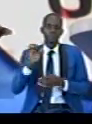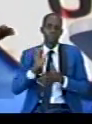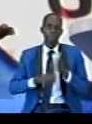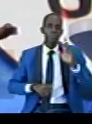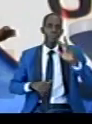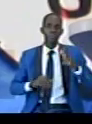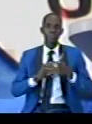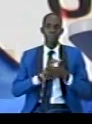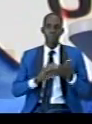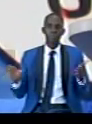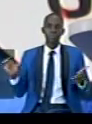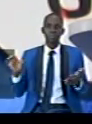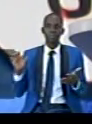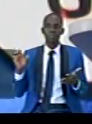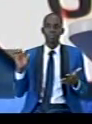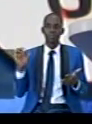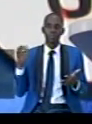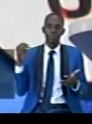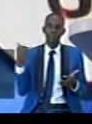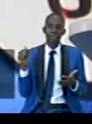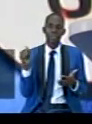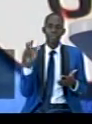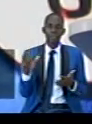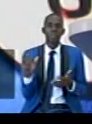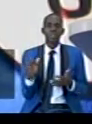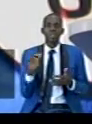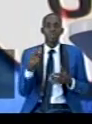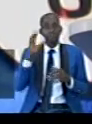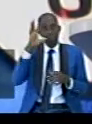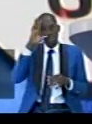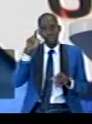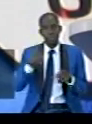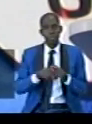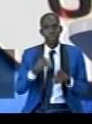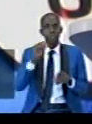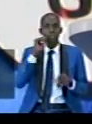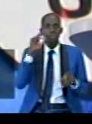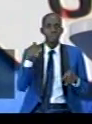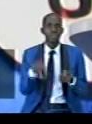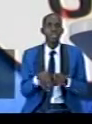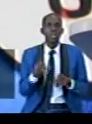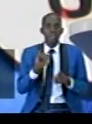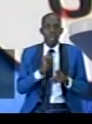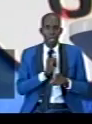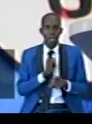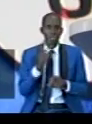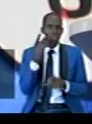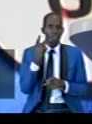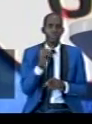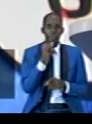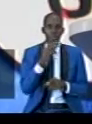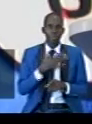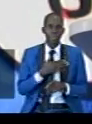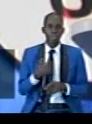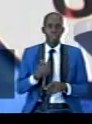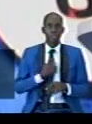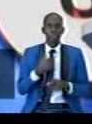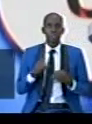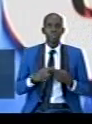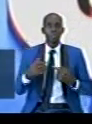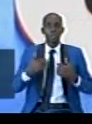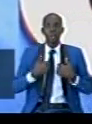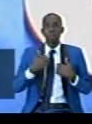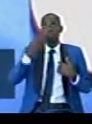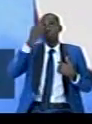not myself to have apprehended, but this one thing I do. Paul the apostle, it says,